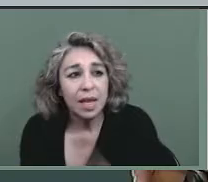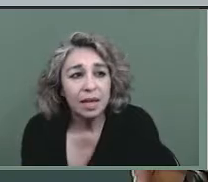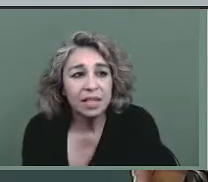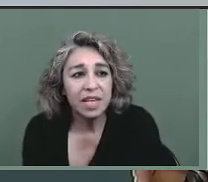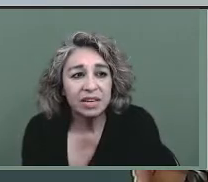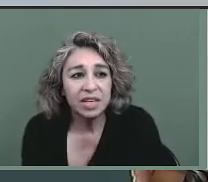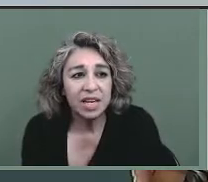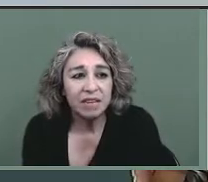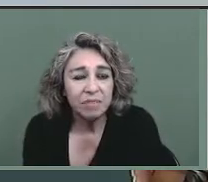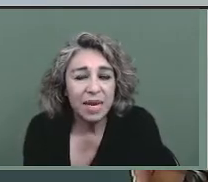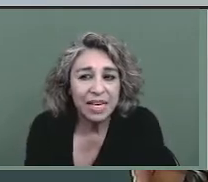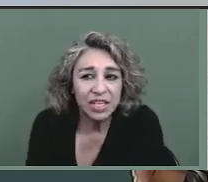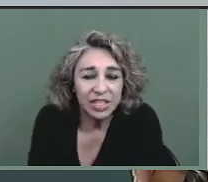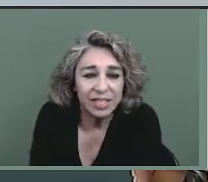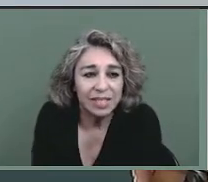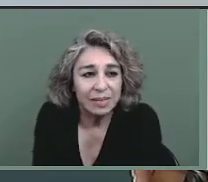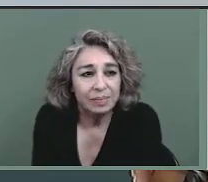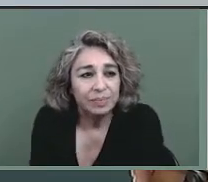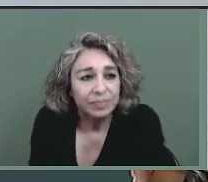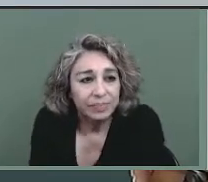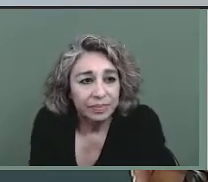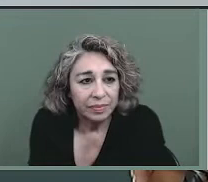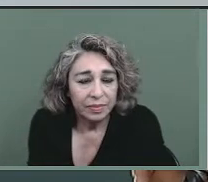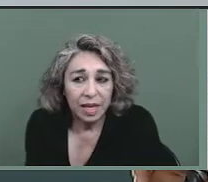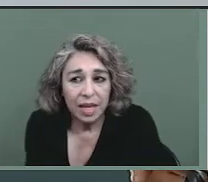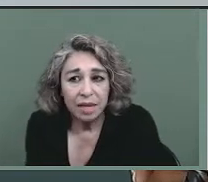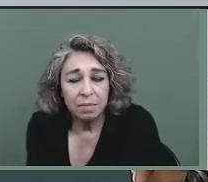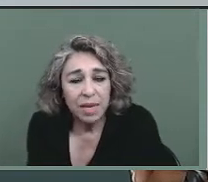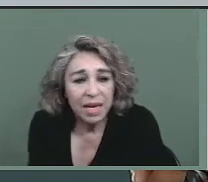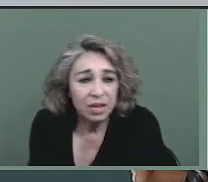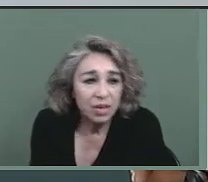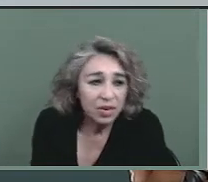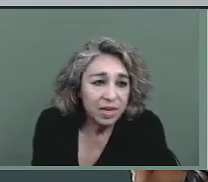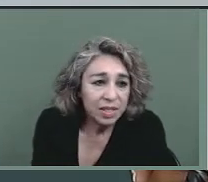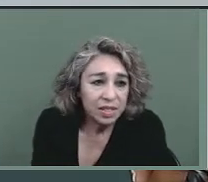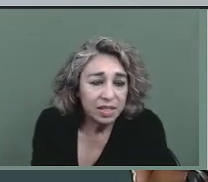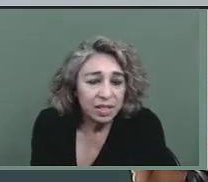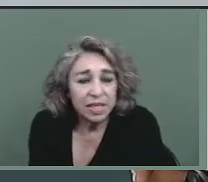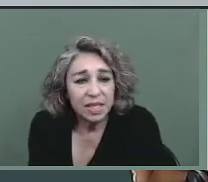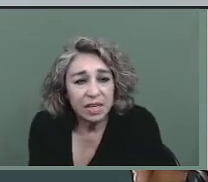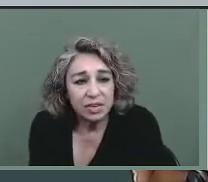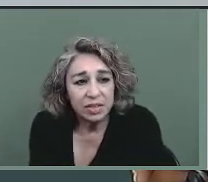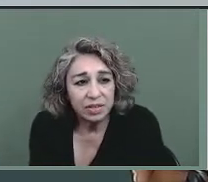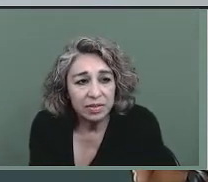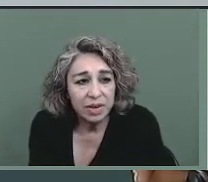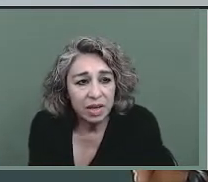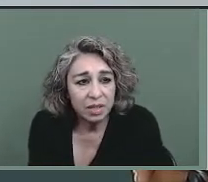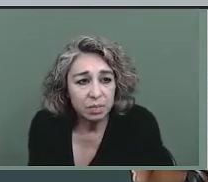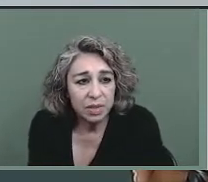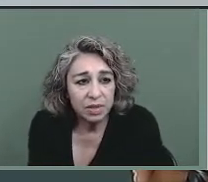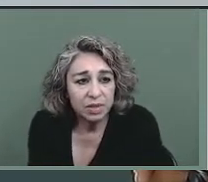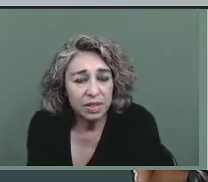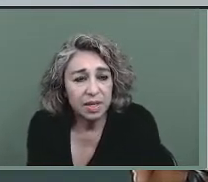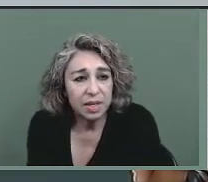a scarcity of medications in medical units, in centers of